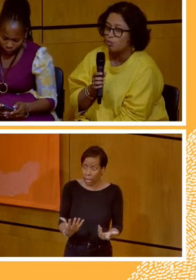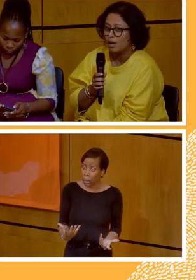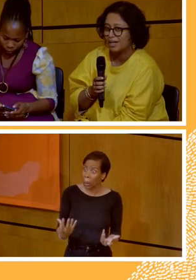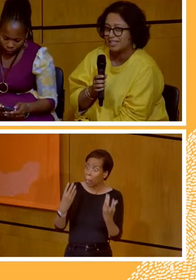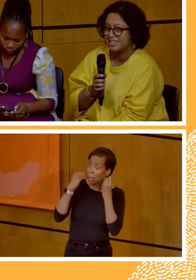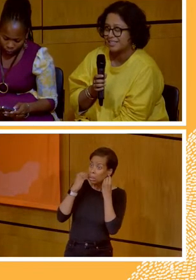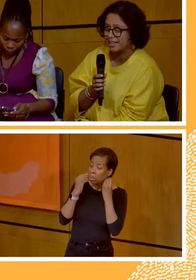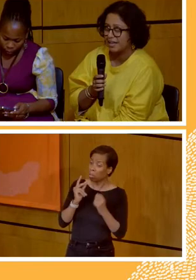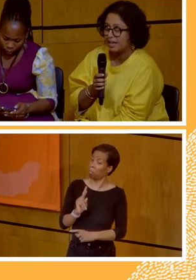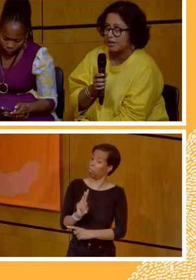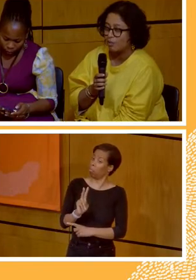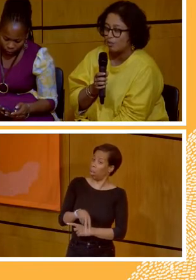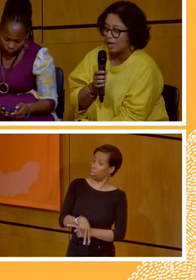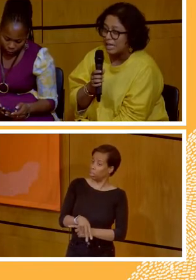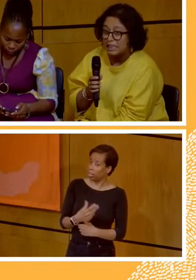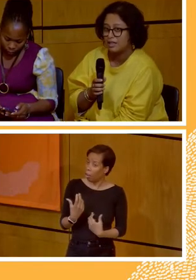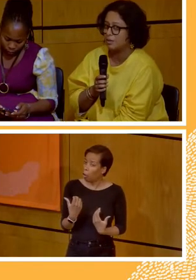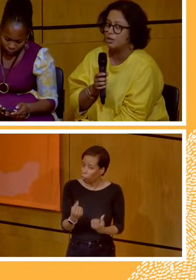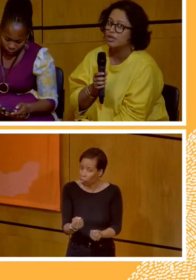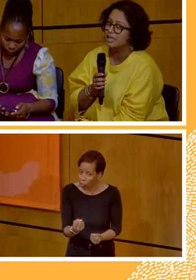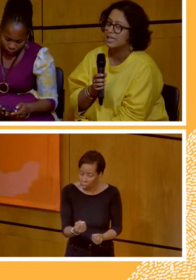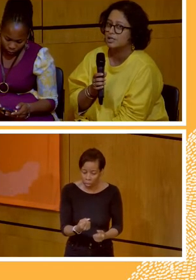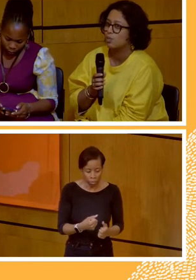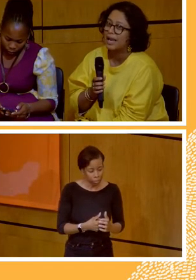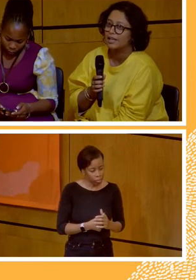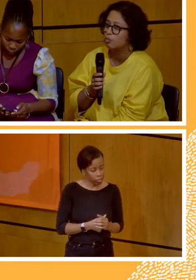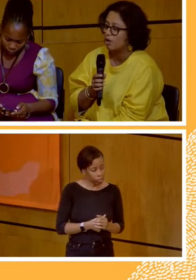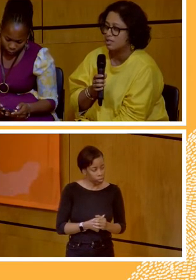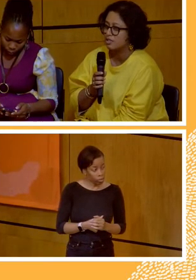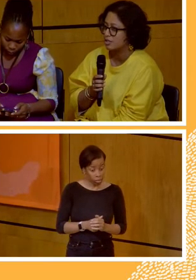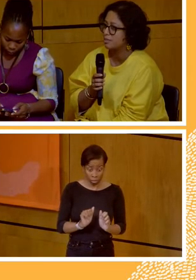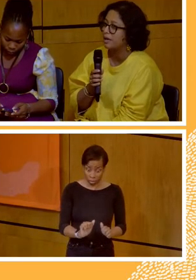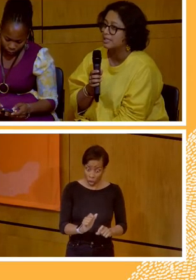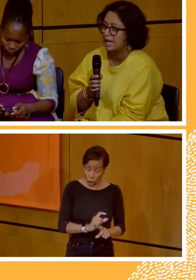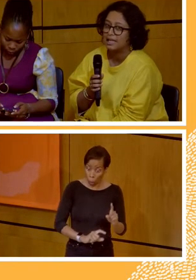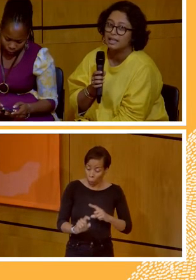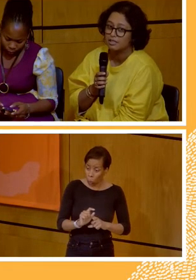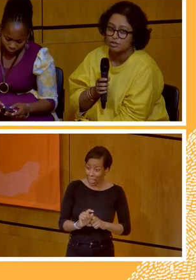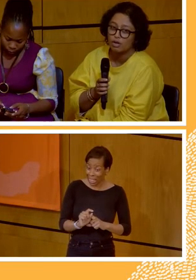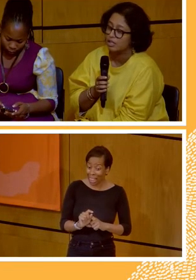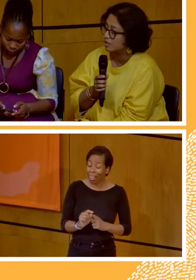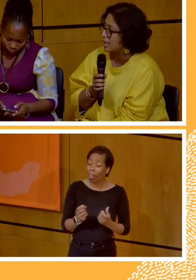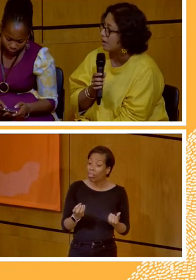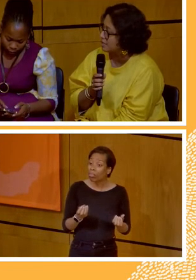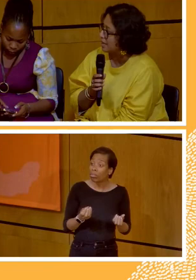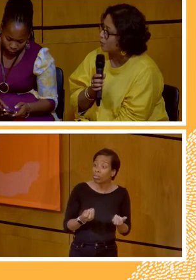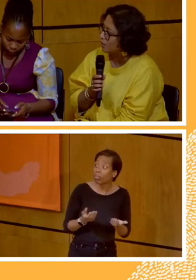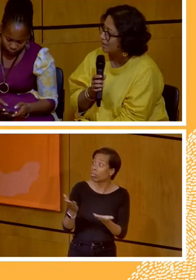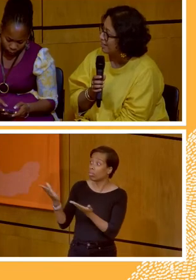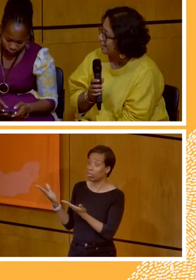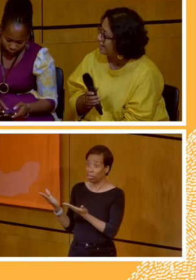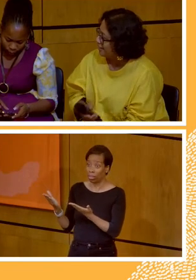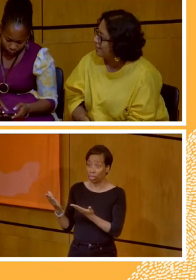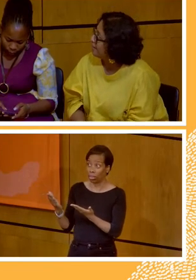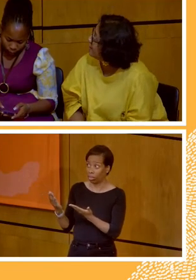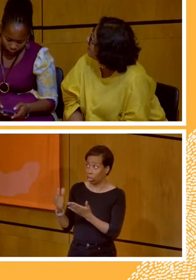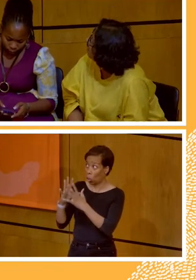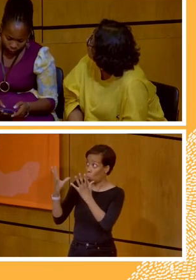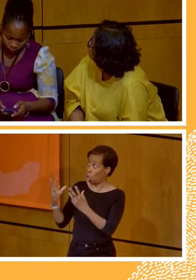So it worked in the community as well. It wasn't just about telling that story to the outside world.